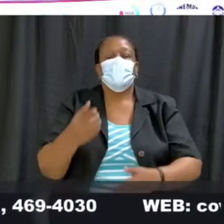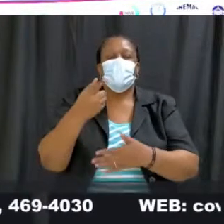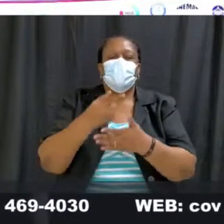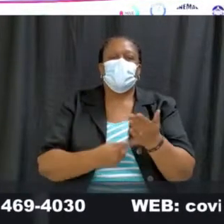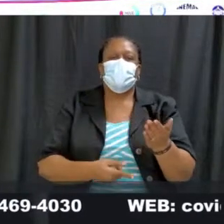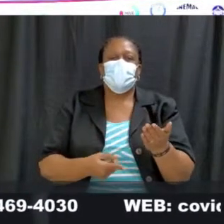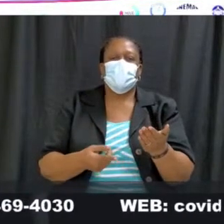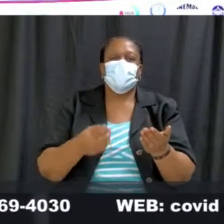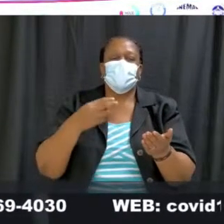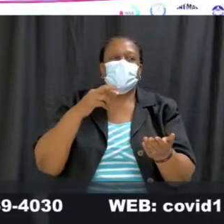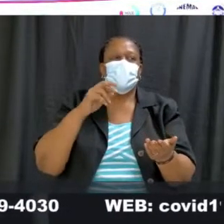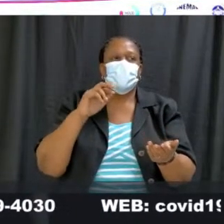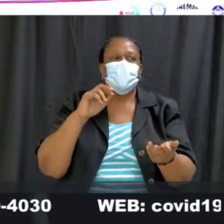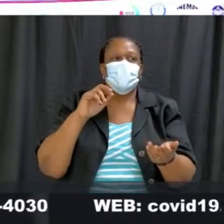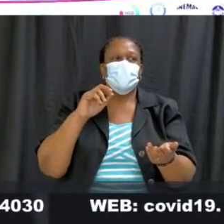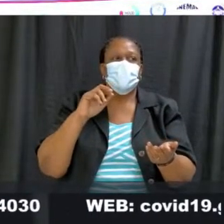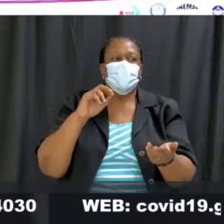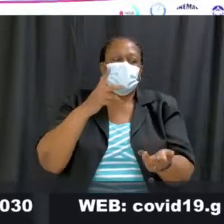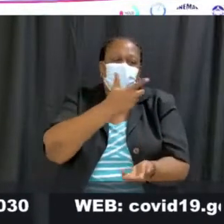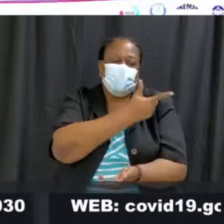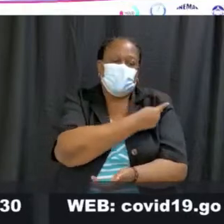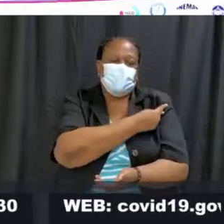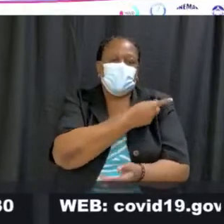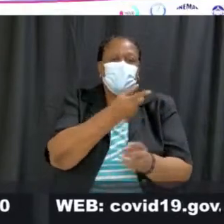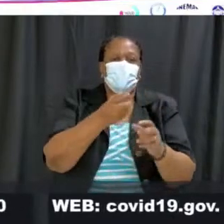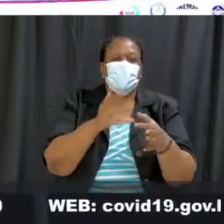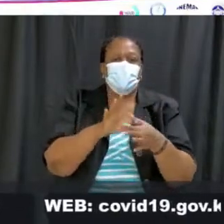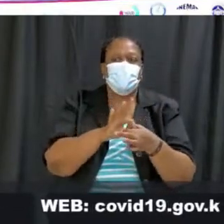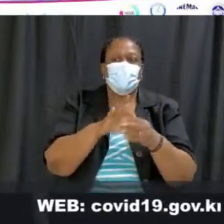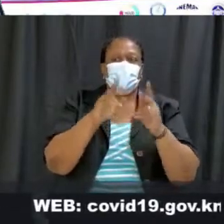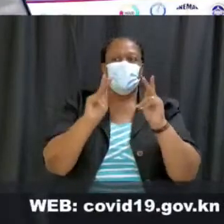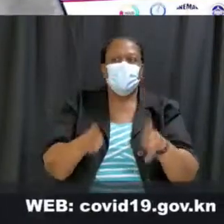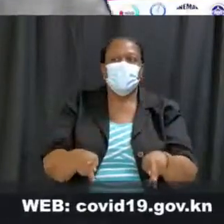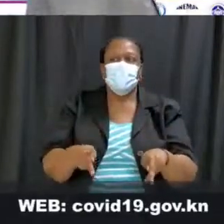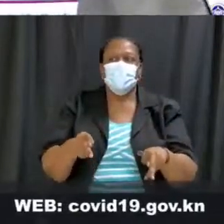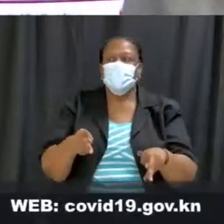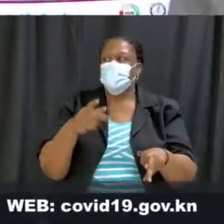COVID-19 cases? Can you share these numbers?